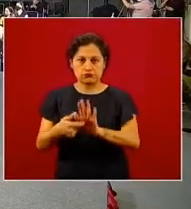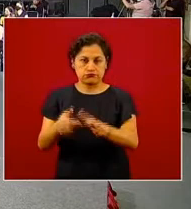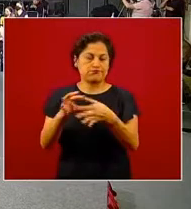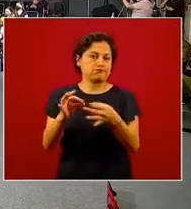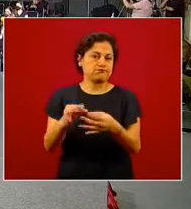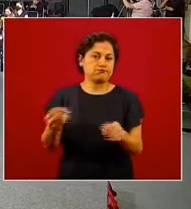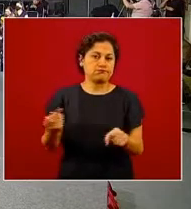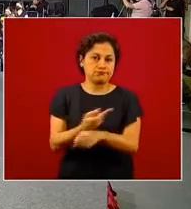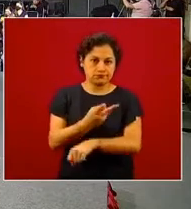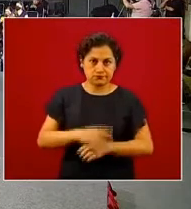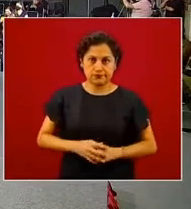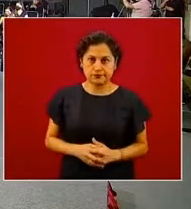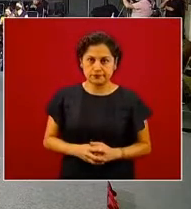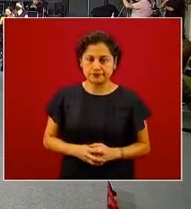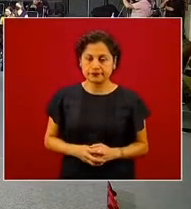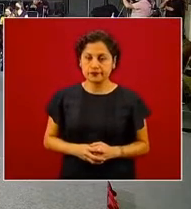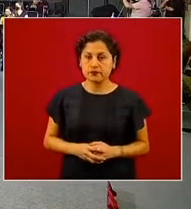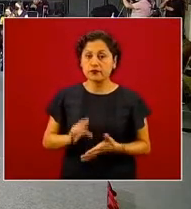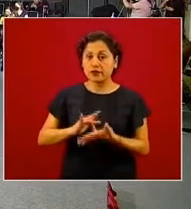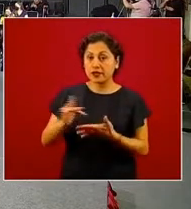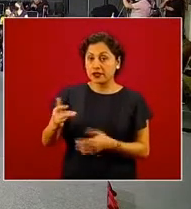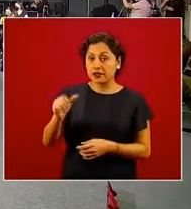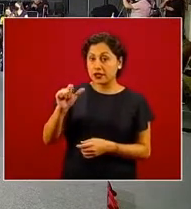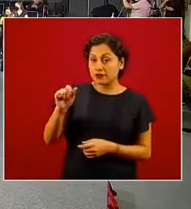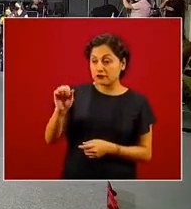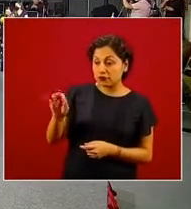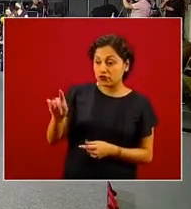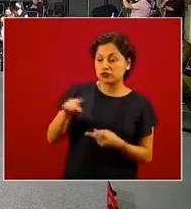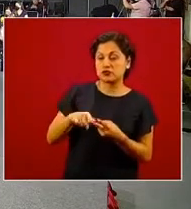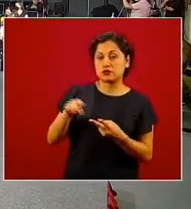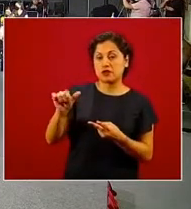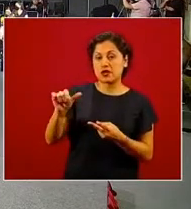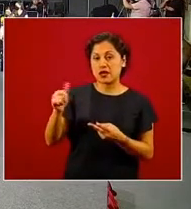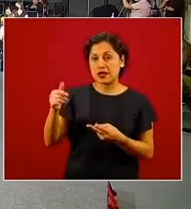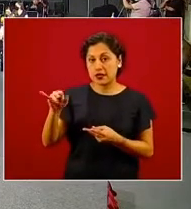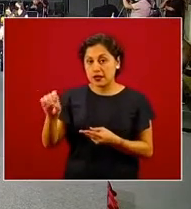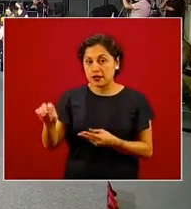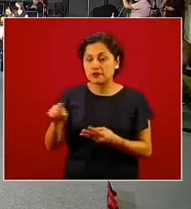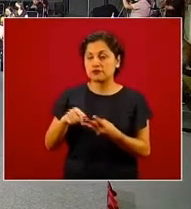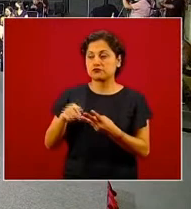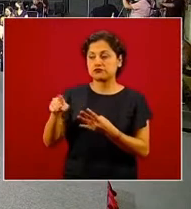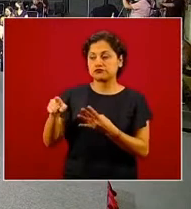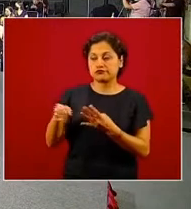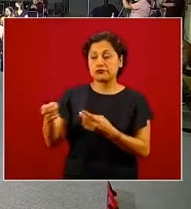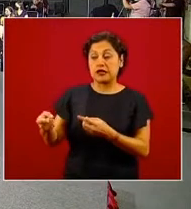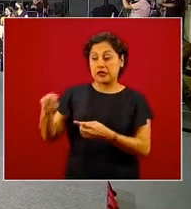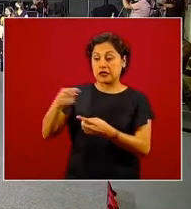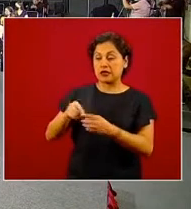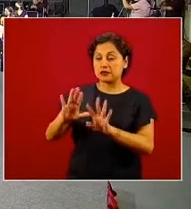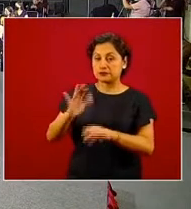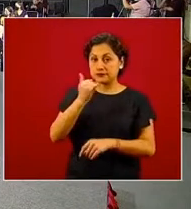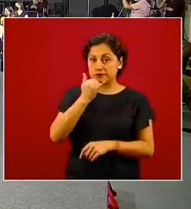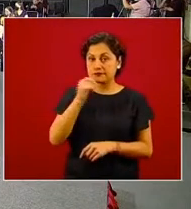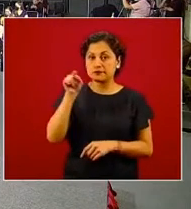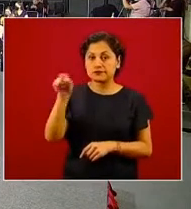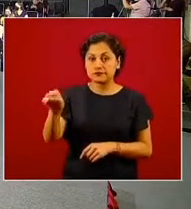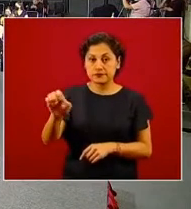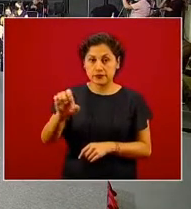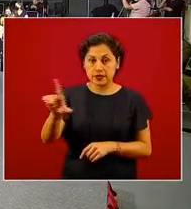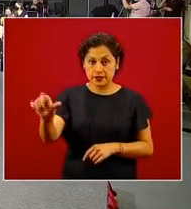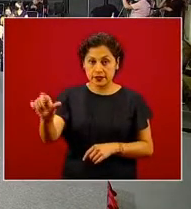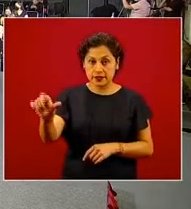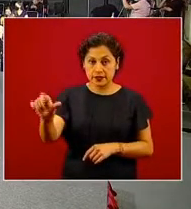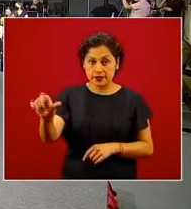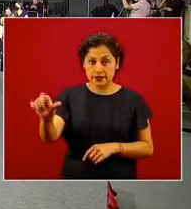Thank you, Alfonso. And then you, Alejandro, welcome. And before all of you,